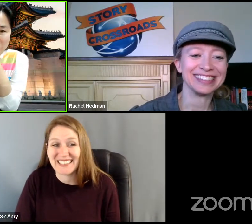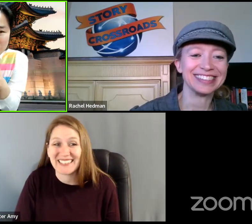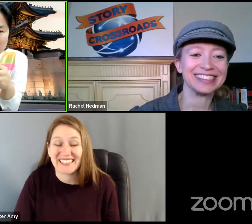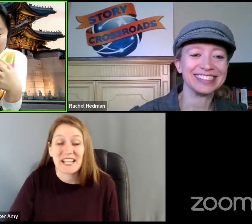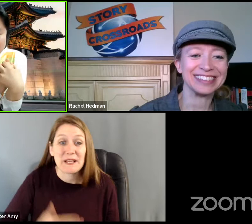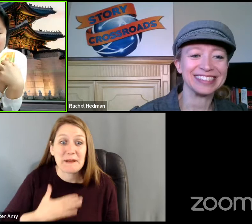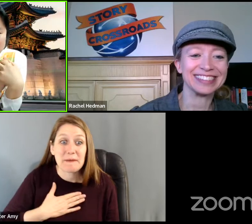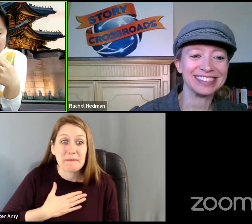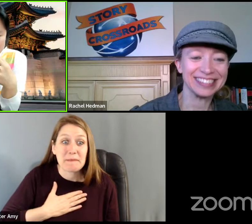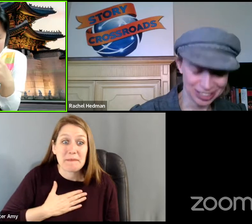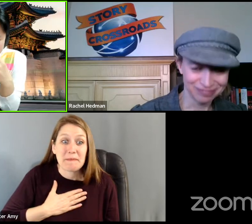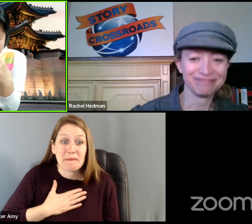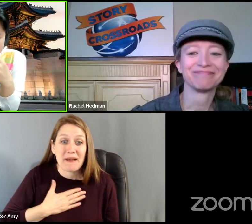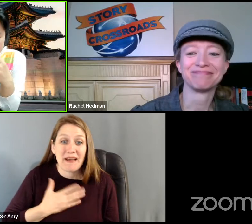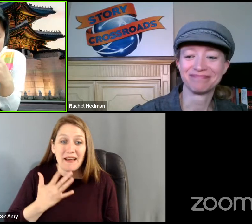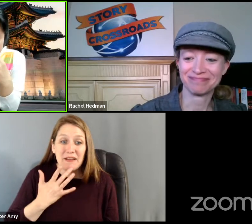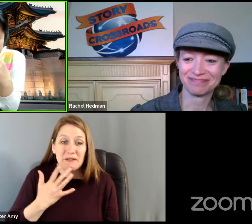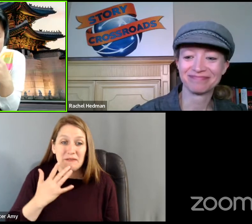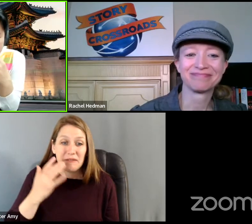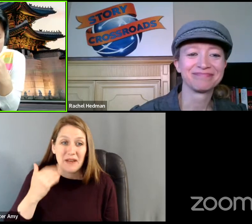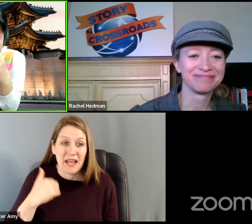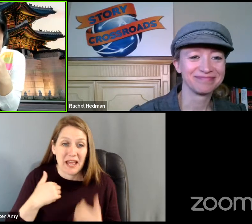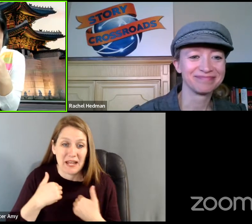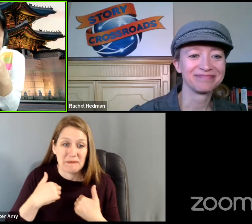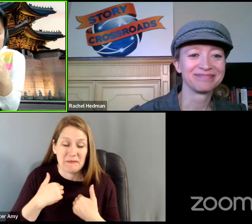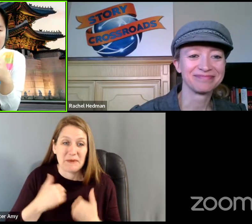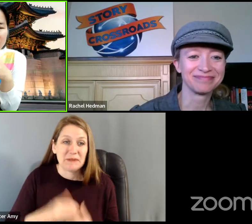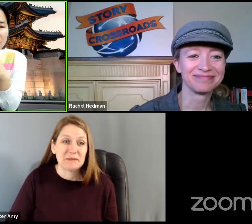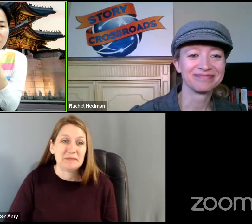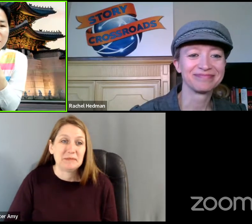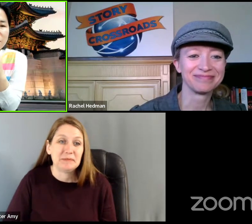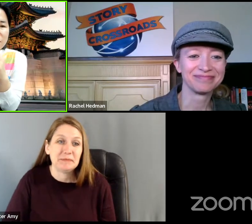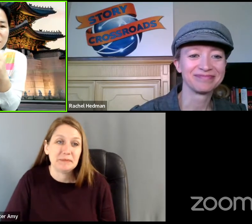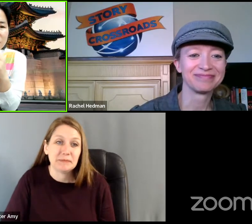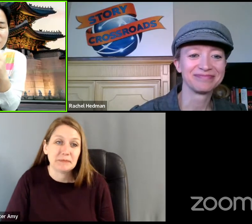My favorite animal? Yeah.